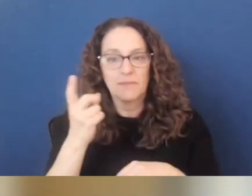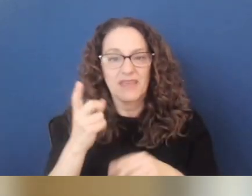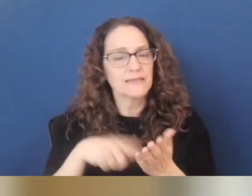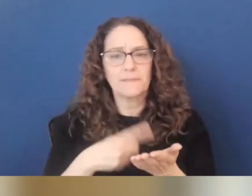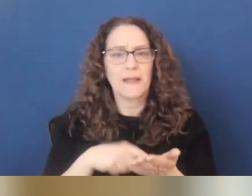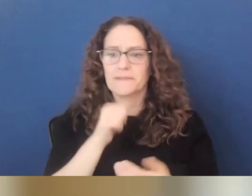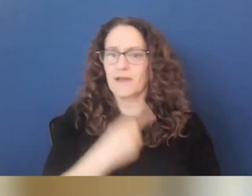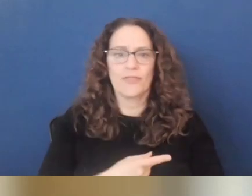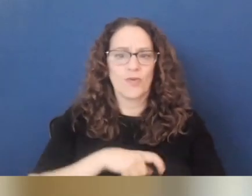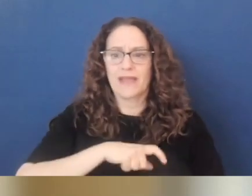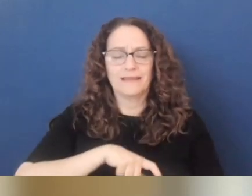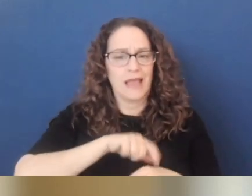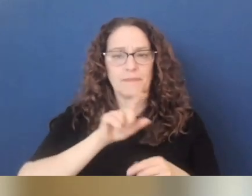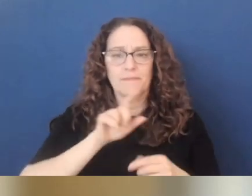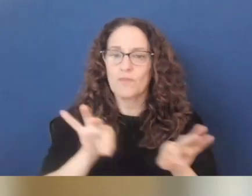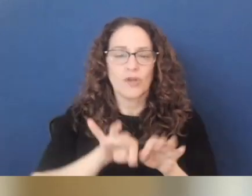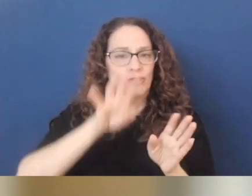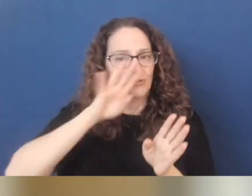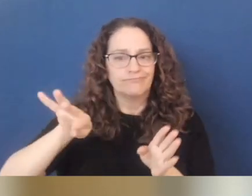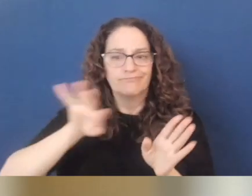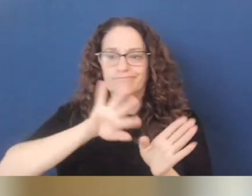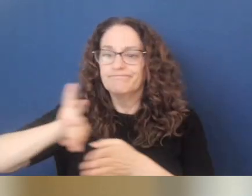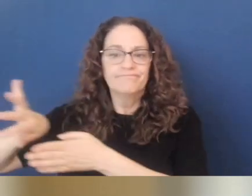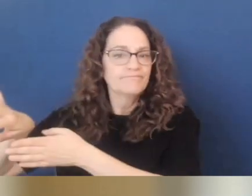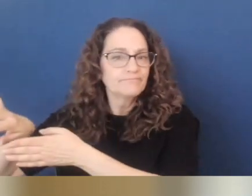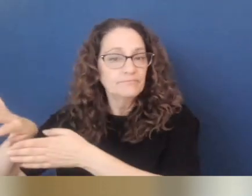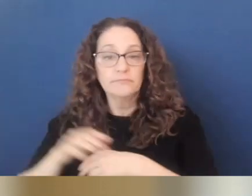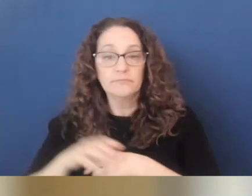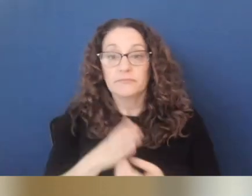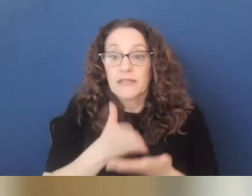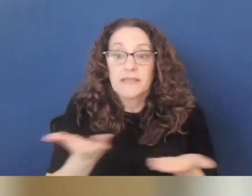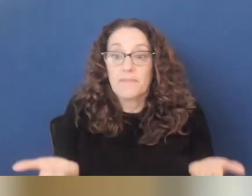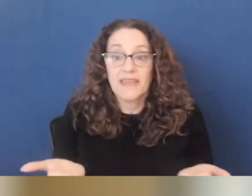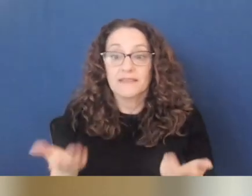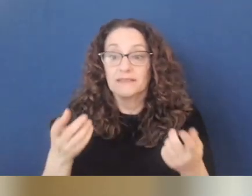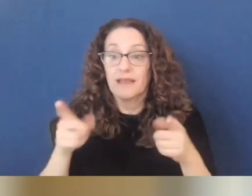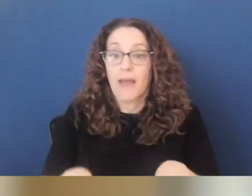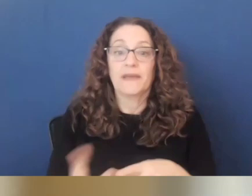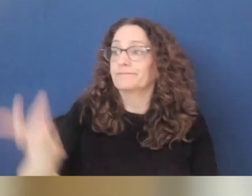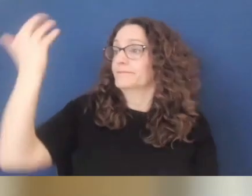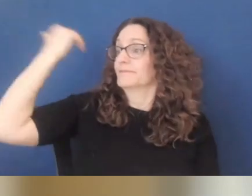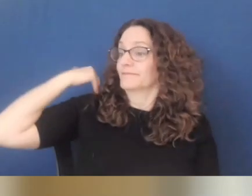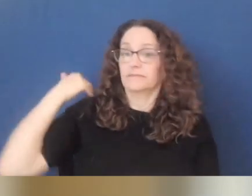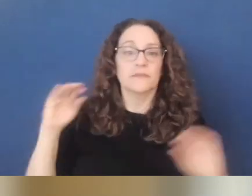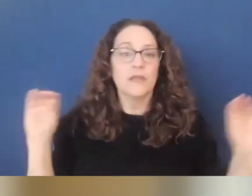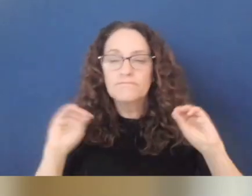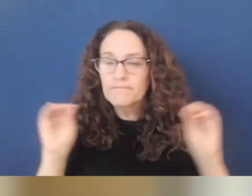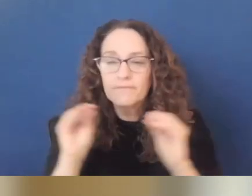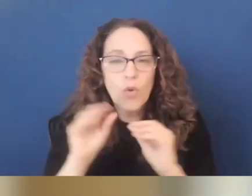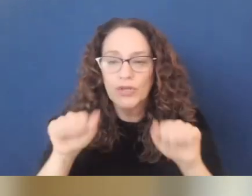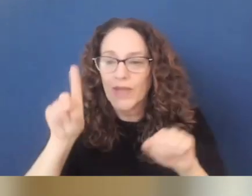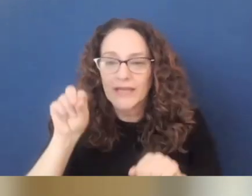past and there is absolutely nothing more that could be done. Nothing that could be communicated, nothing that could